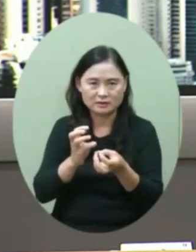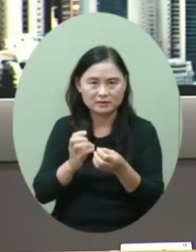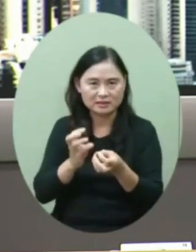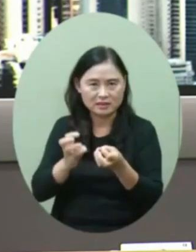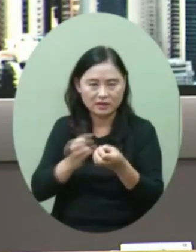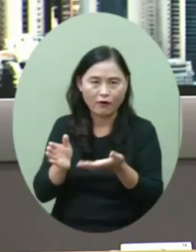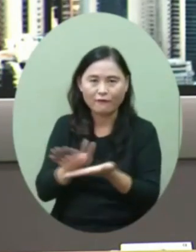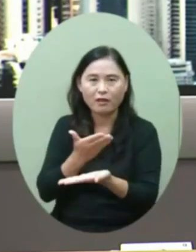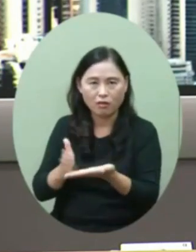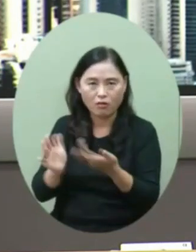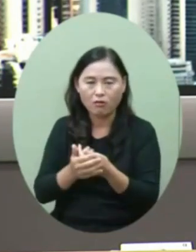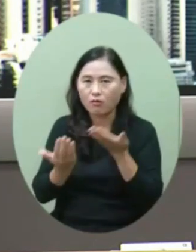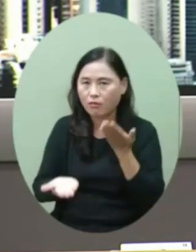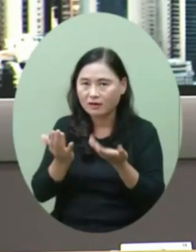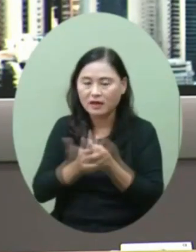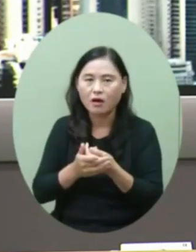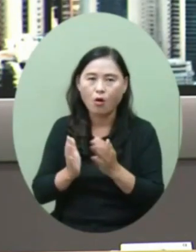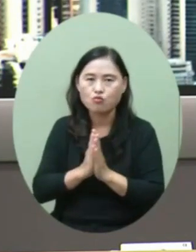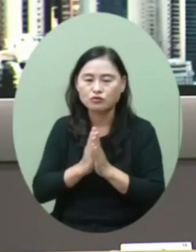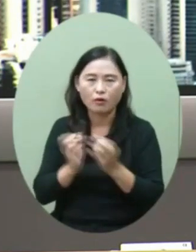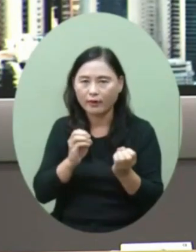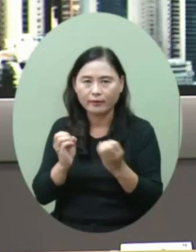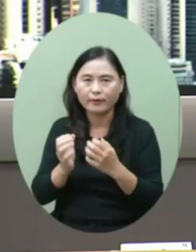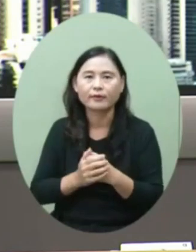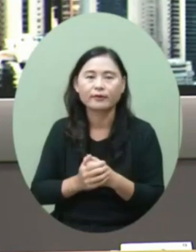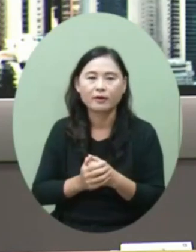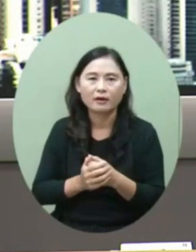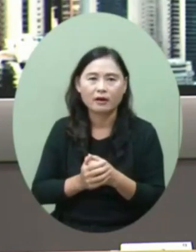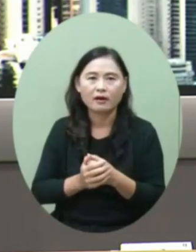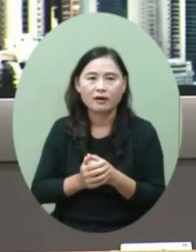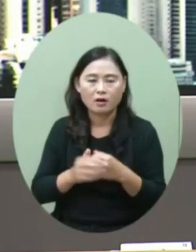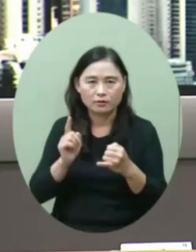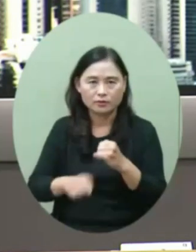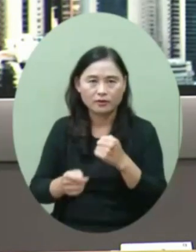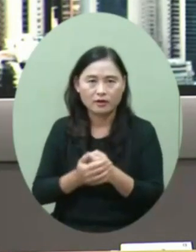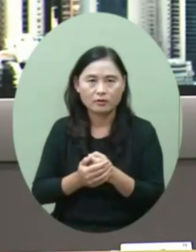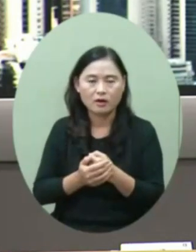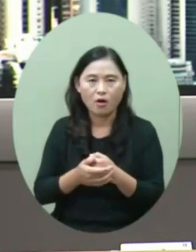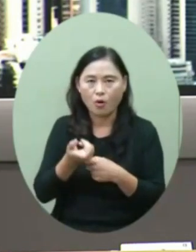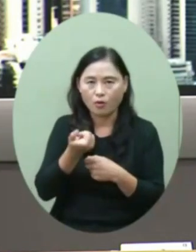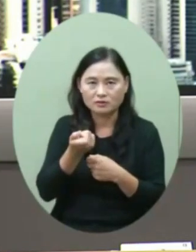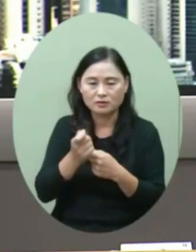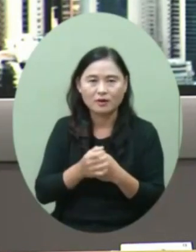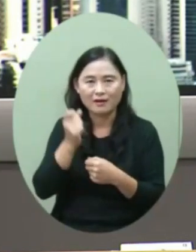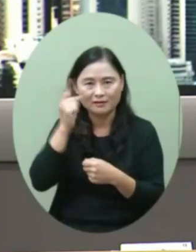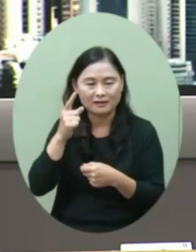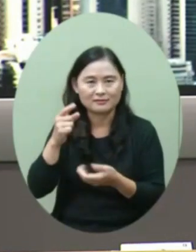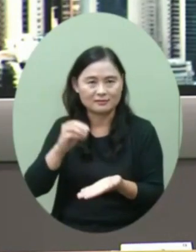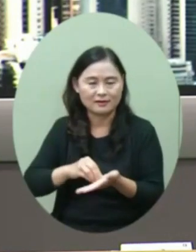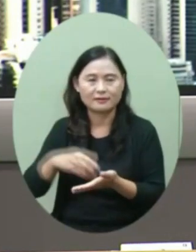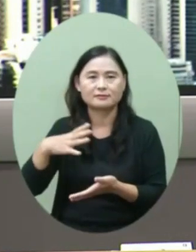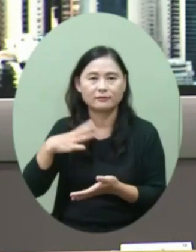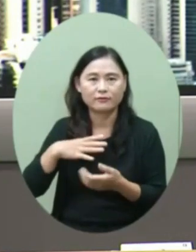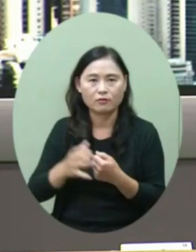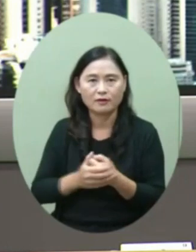to be set up by the CPG in Hong Kong. That is the Office for Safeguarding National Security of the CPG in the Hong Kong